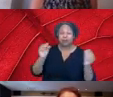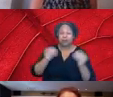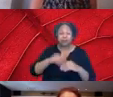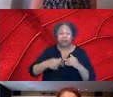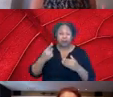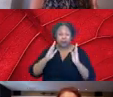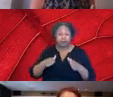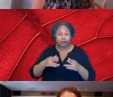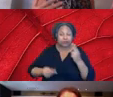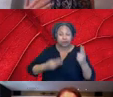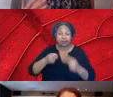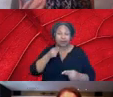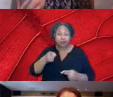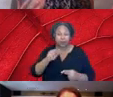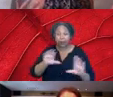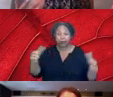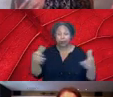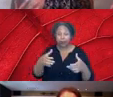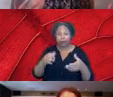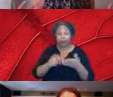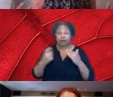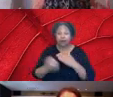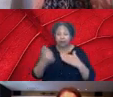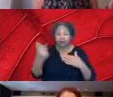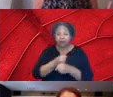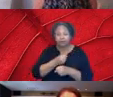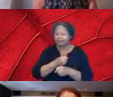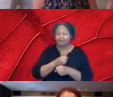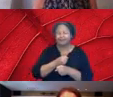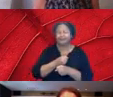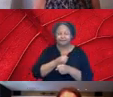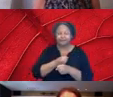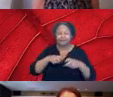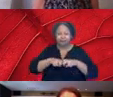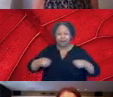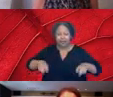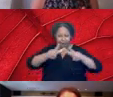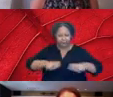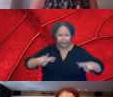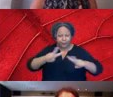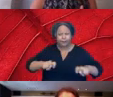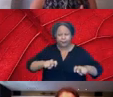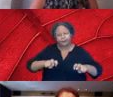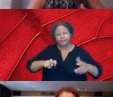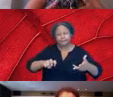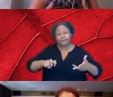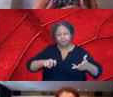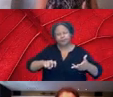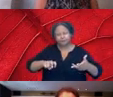win. There's a lot of things that will go into that, and the awards assessors will look. I mean, if you